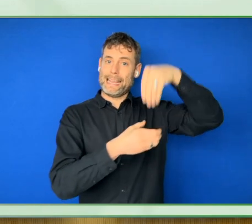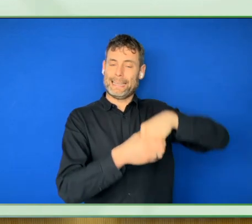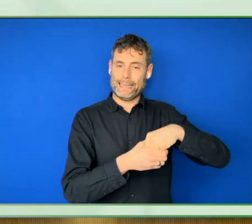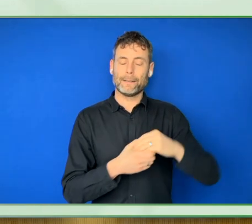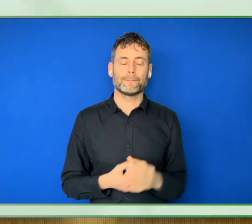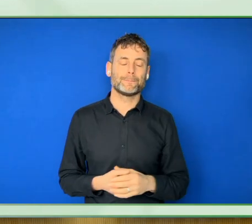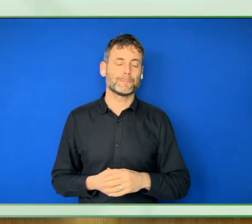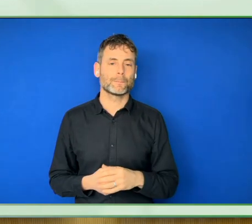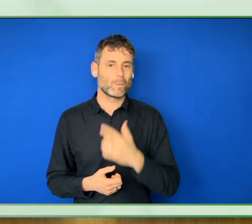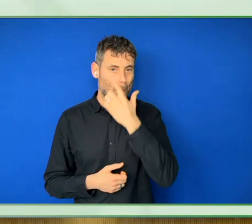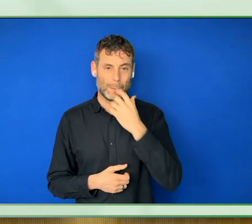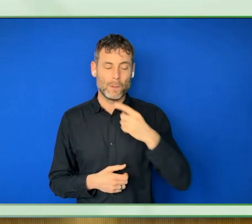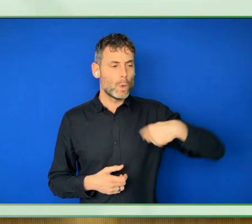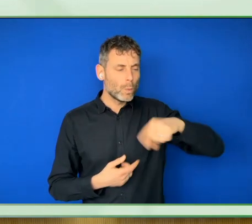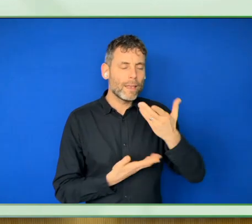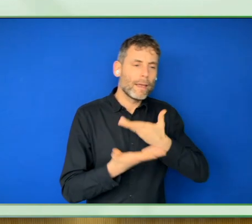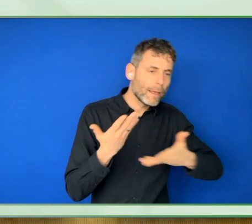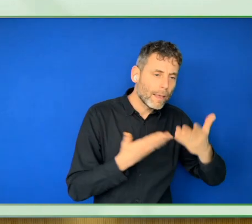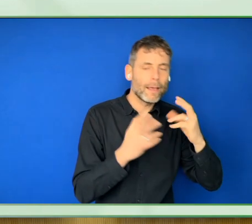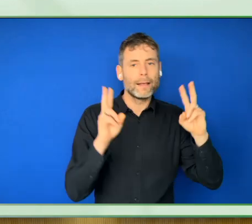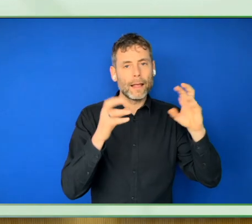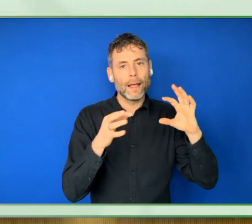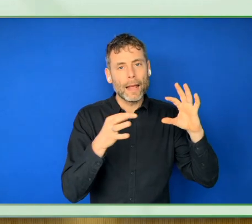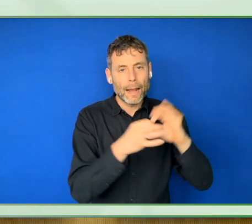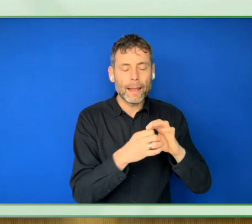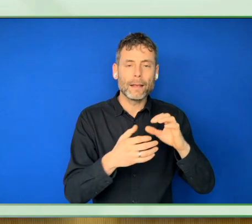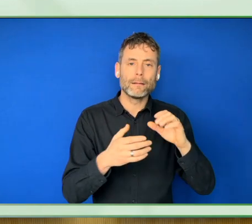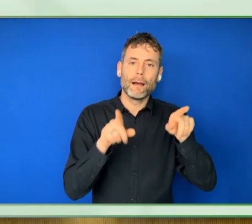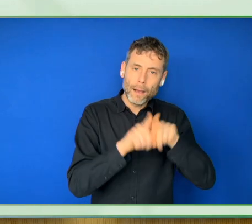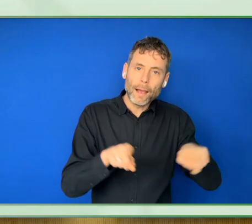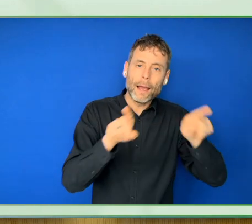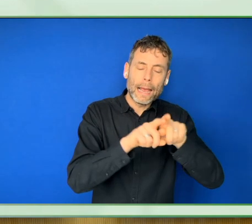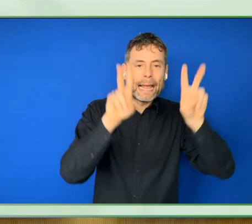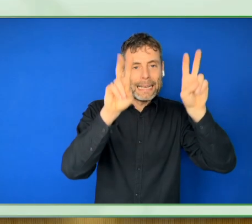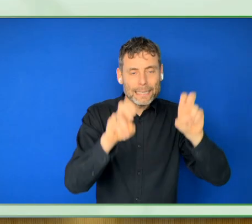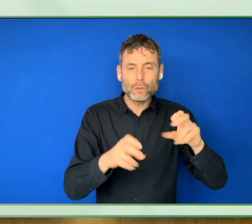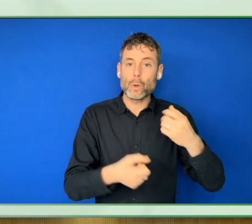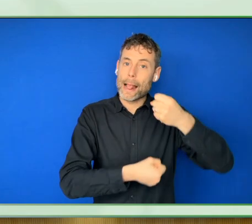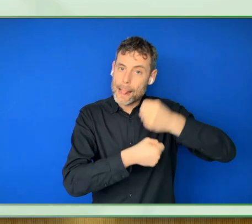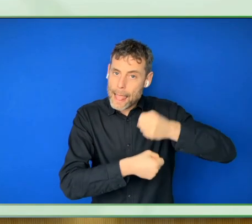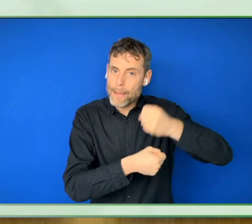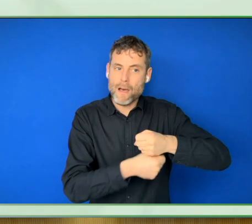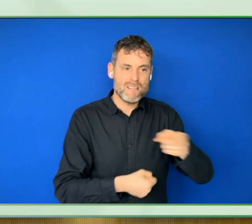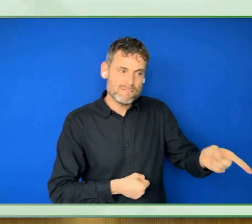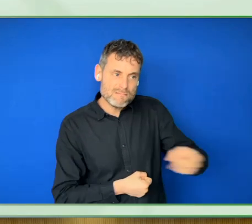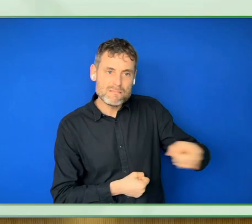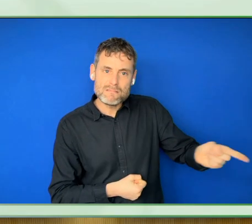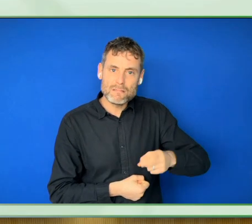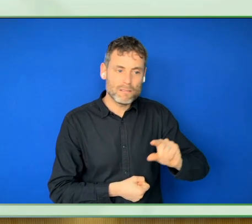familiar issues like labor, modern slavery, supply chain, indigenous rights, data privacy,